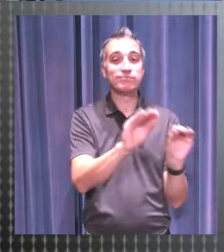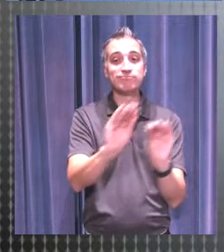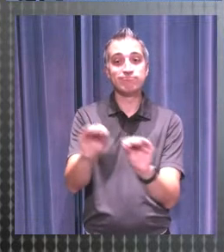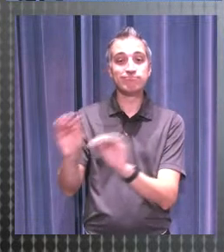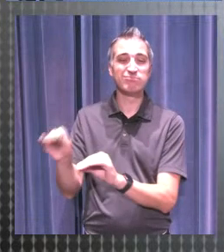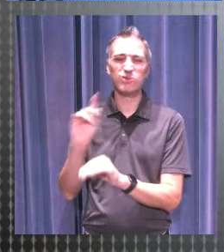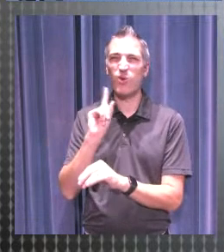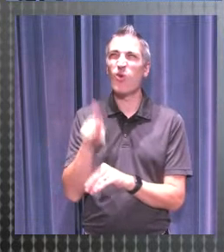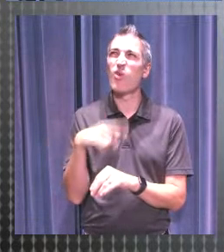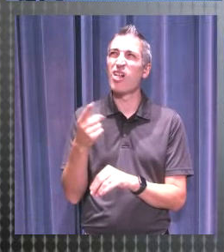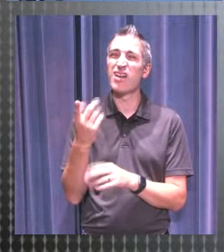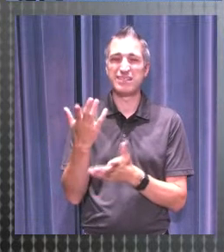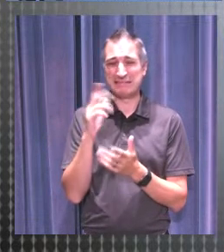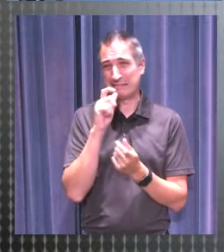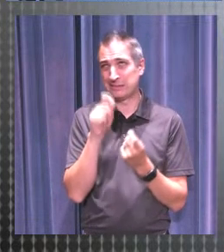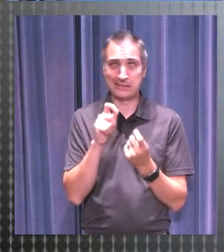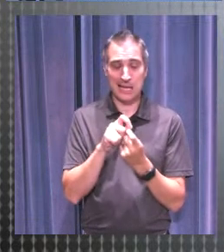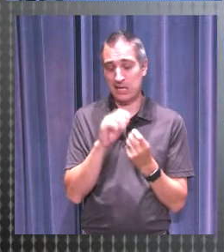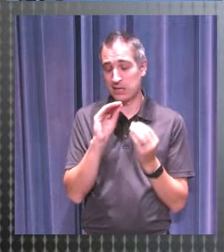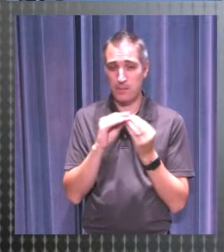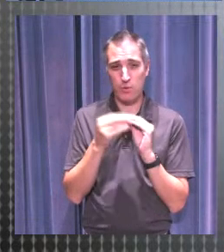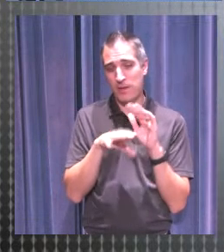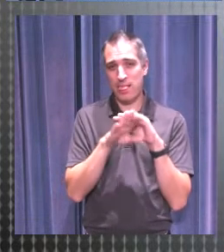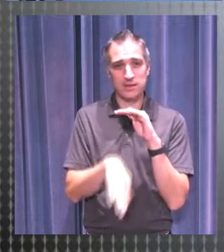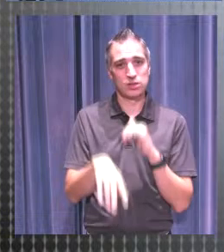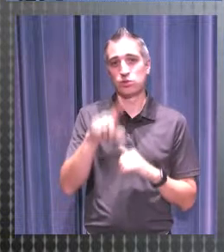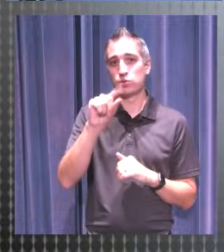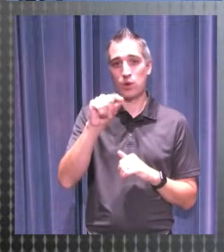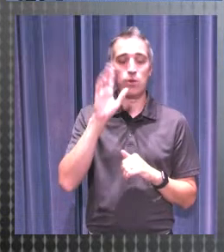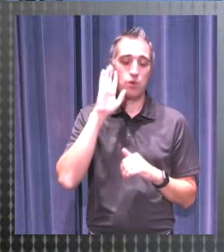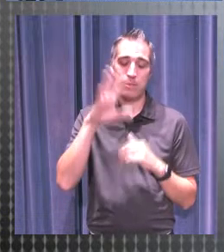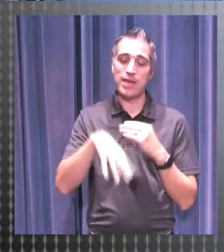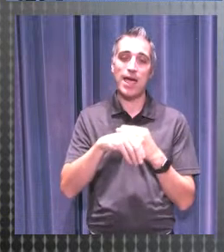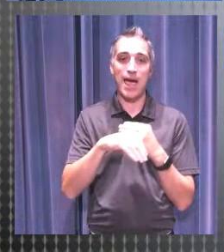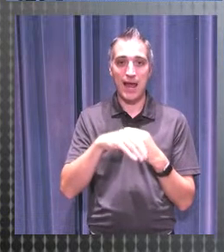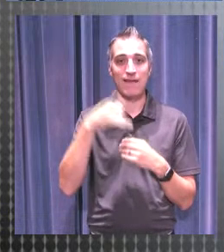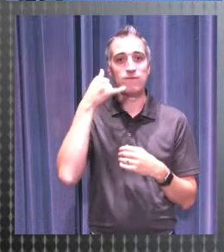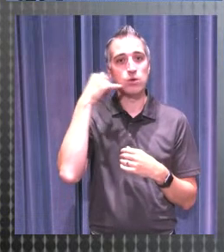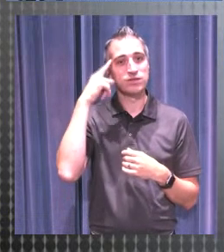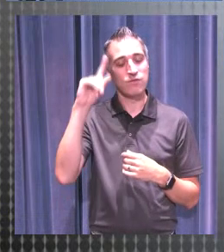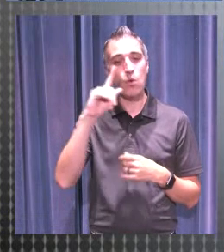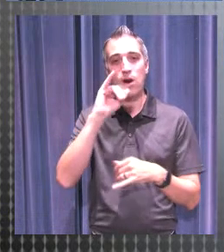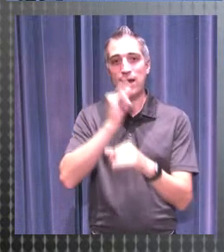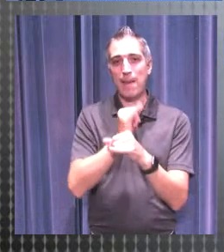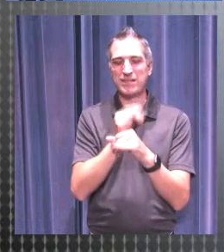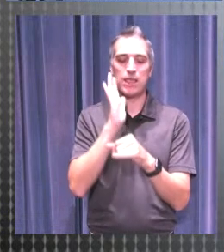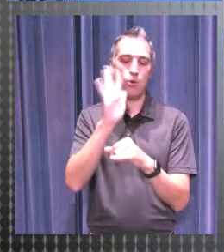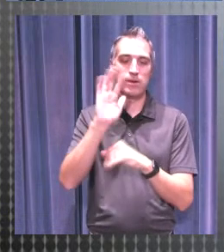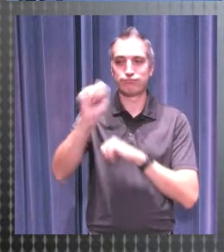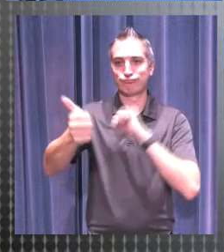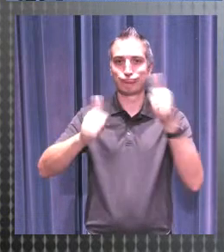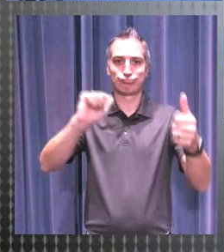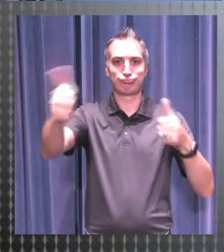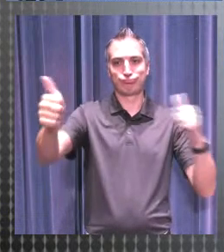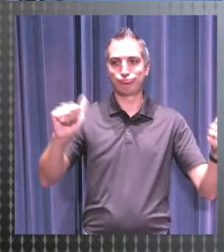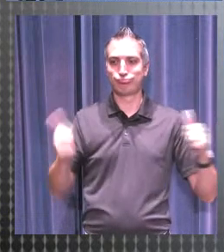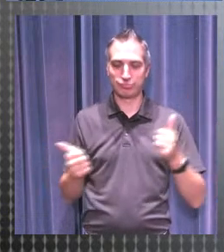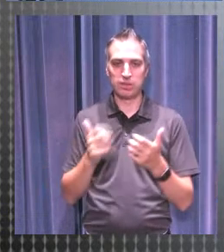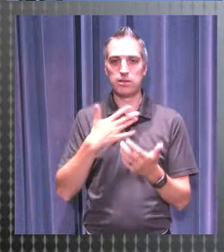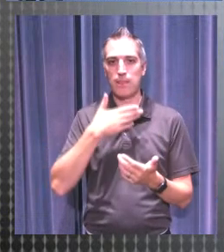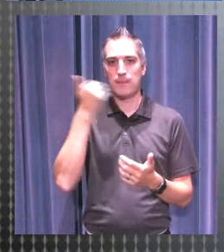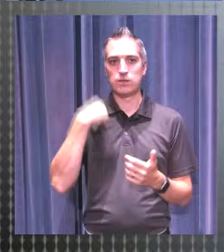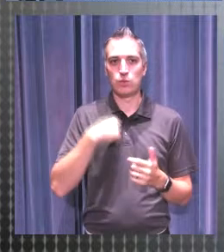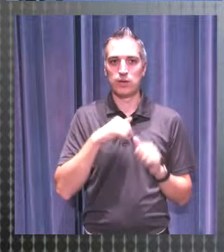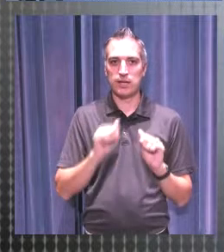actually, I don't remember the exact number, there's less than 20, but we'll be adding phones to campus, and they're spread out across the campus. We'll just be doing those as hoc as best we